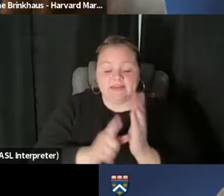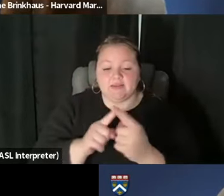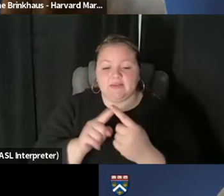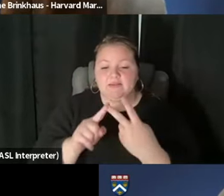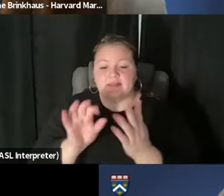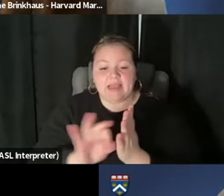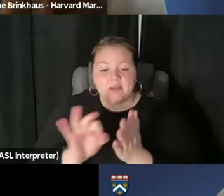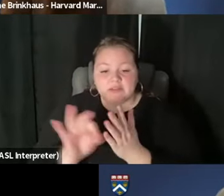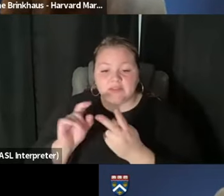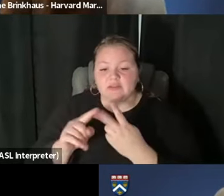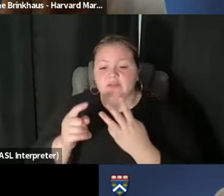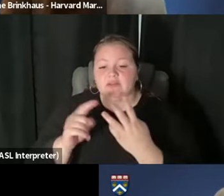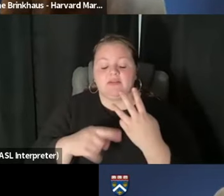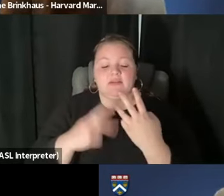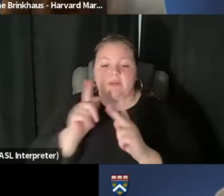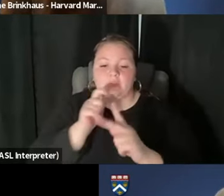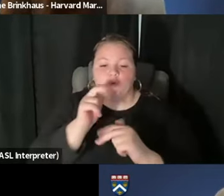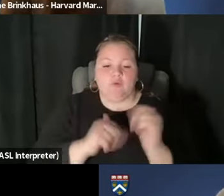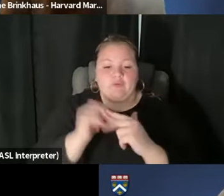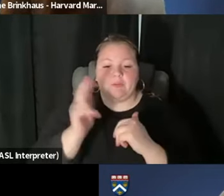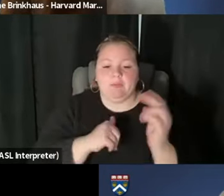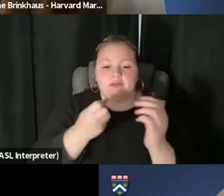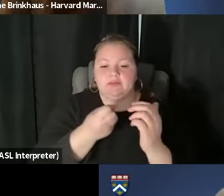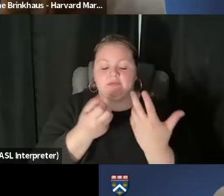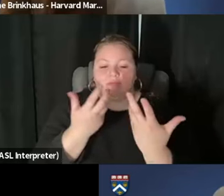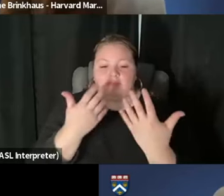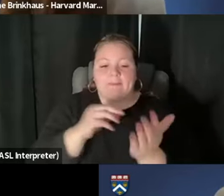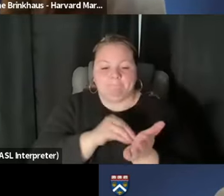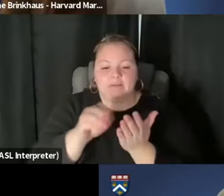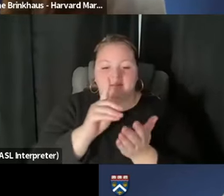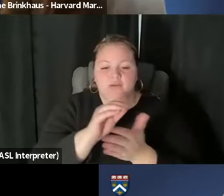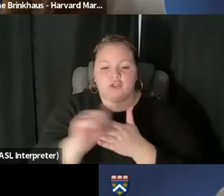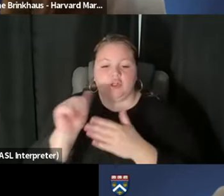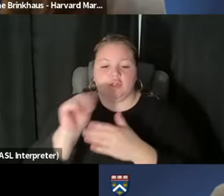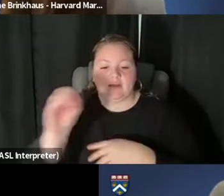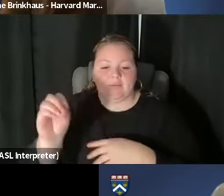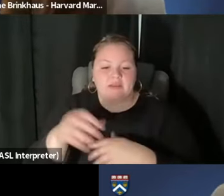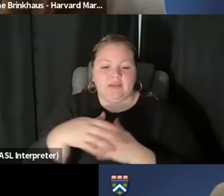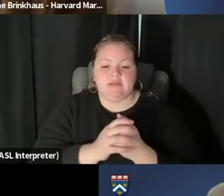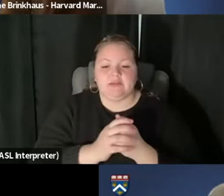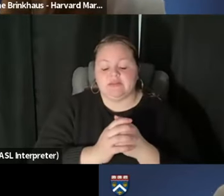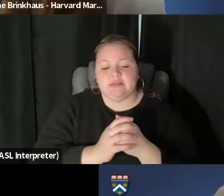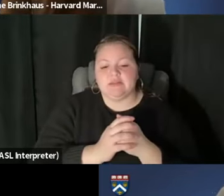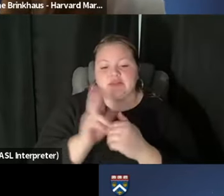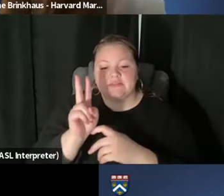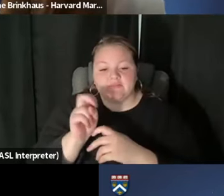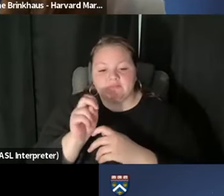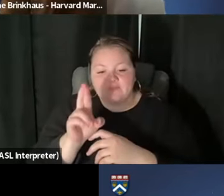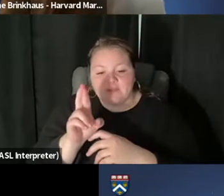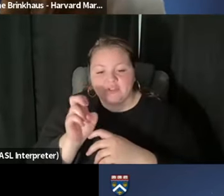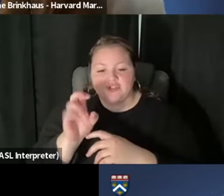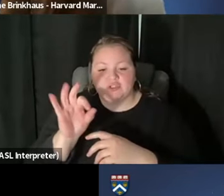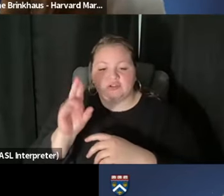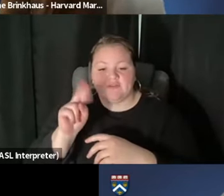people who have built multi-million dollar companies, sold them. We see like venture funds, everybody was there, and like you had